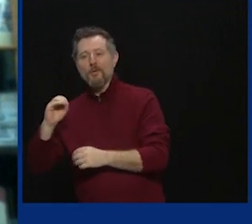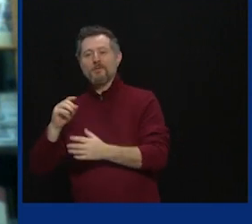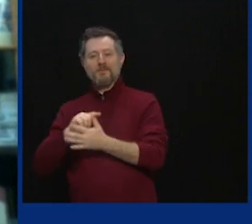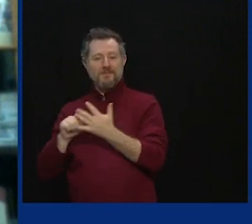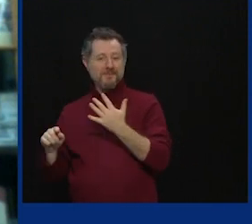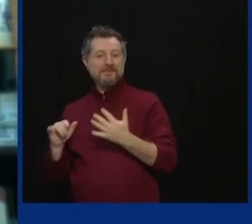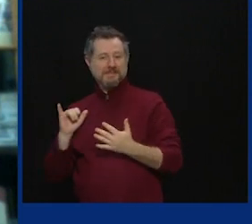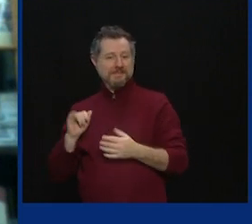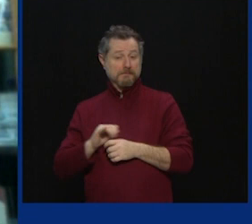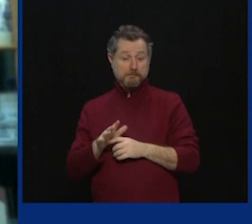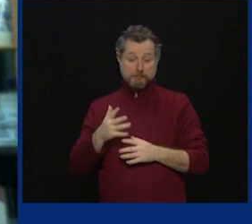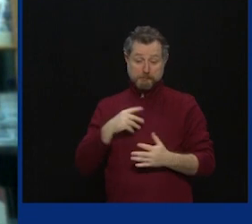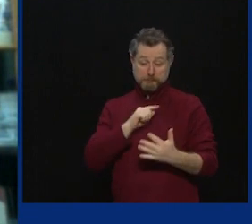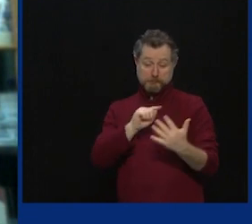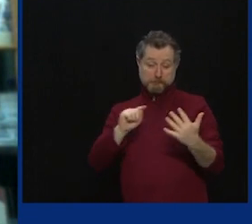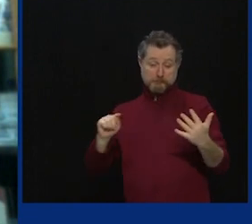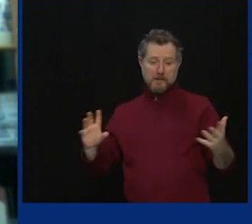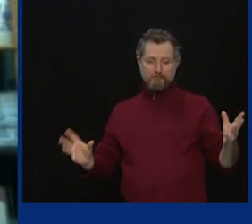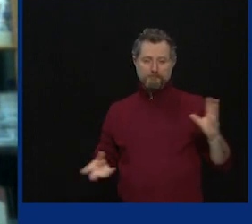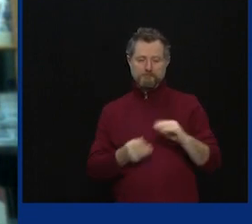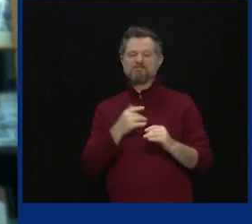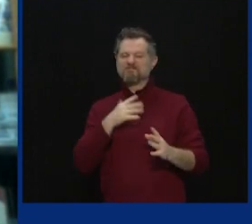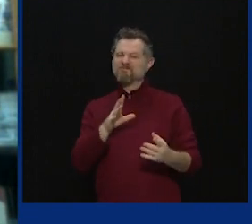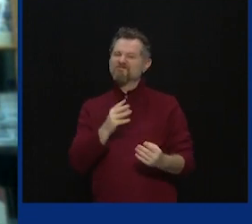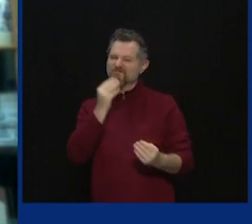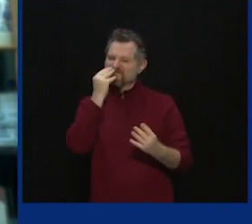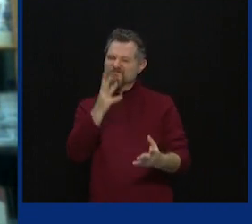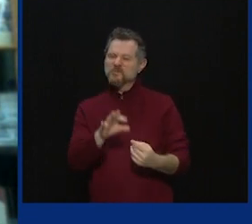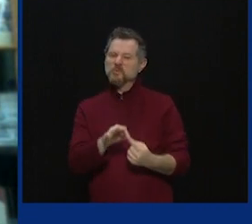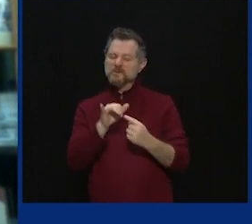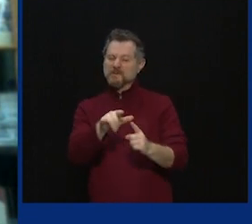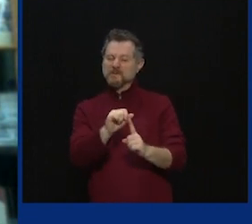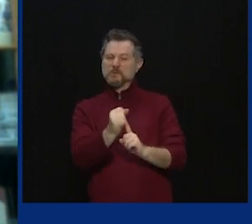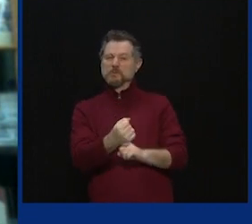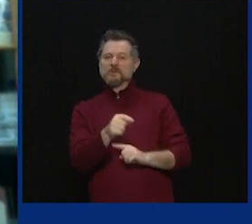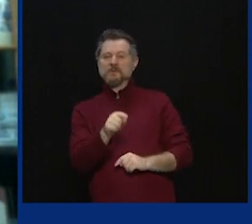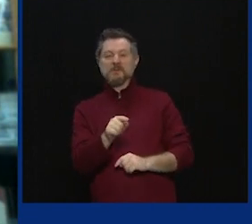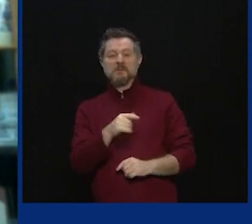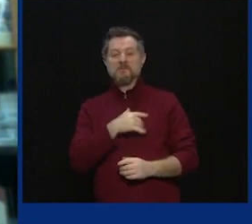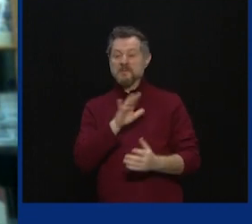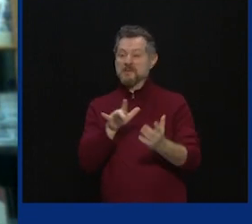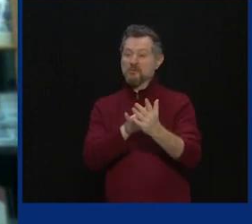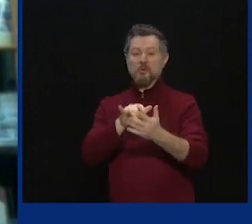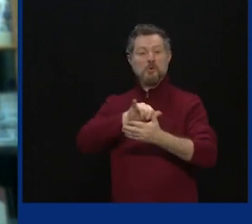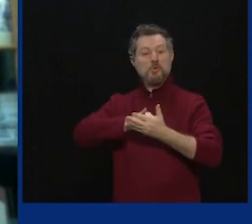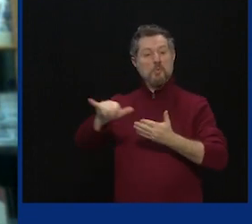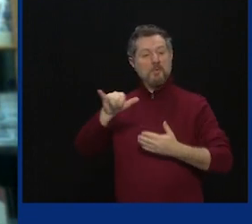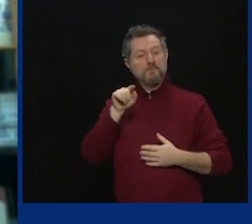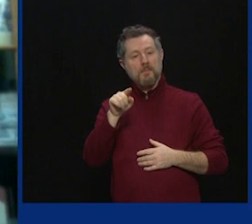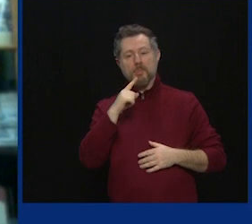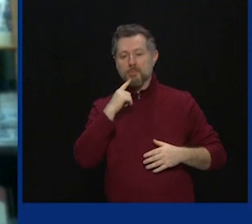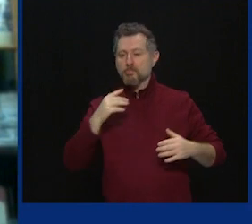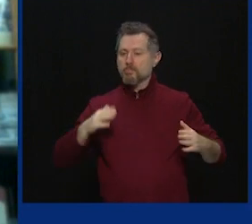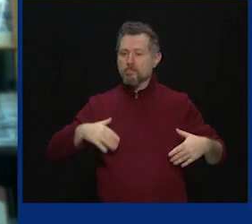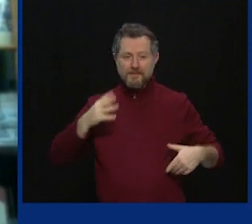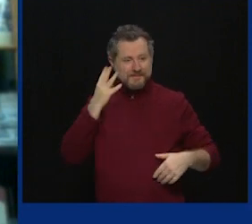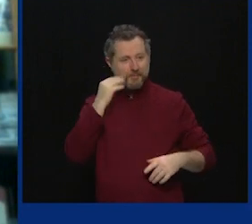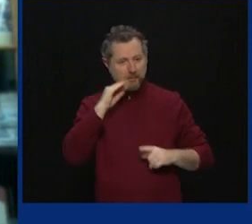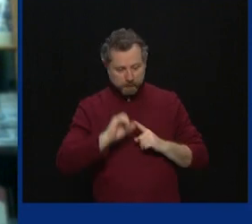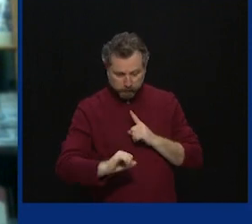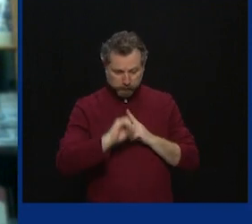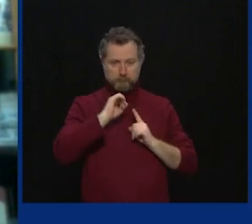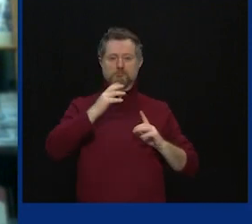entirely unique, and something that here in central New York we have yet to experience throughout the pandemic thus far. So again, I think